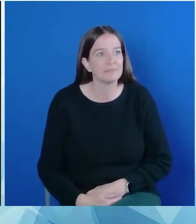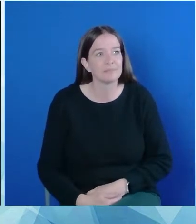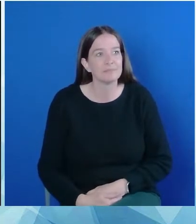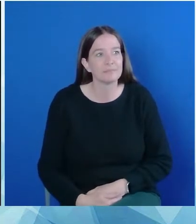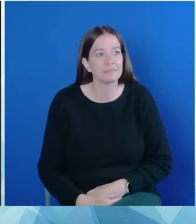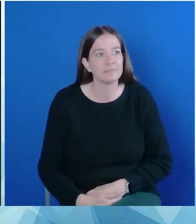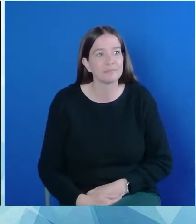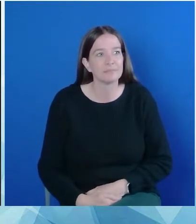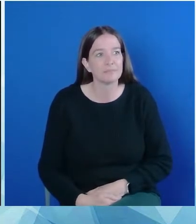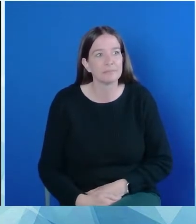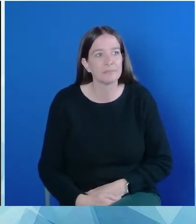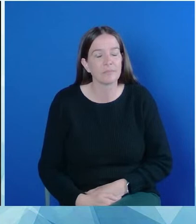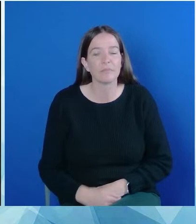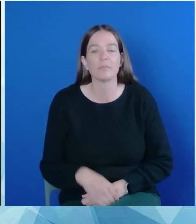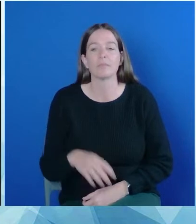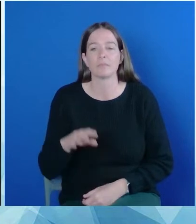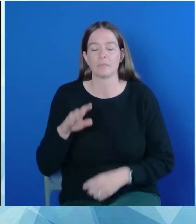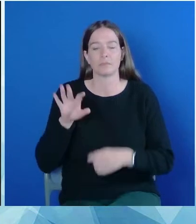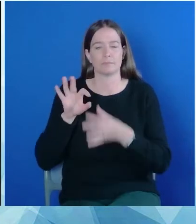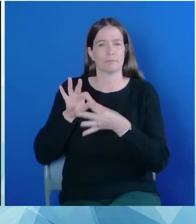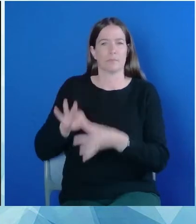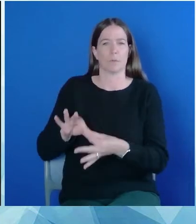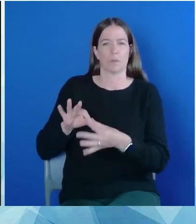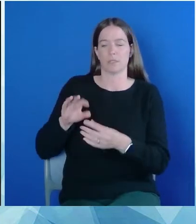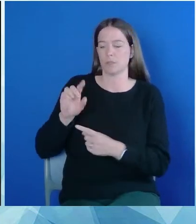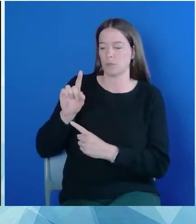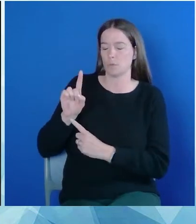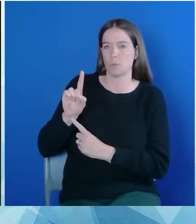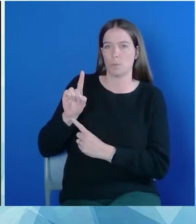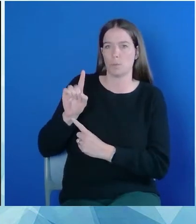Speaking of, again, 1402,